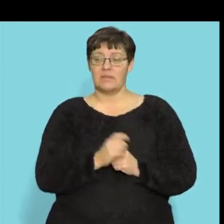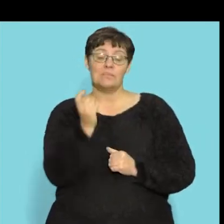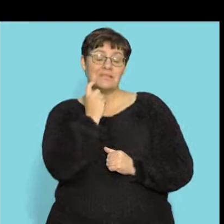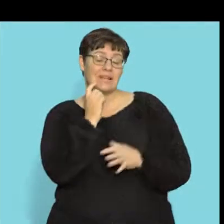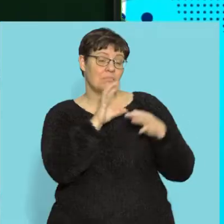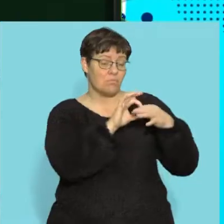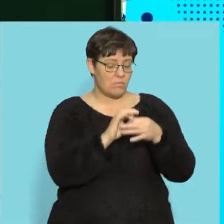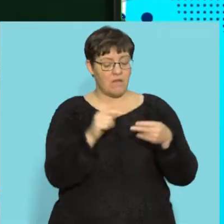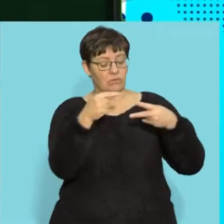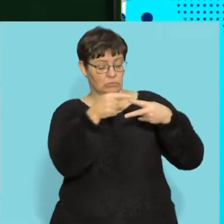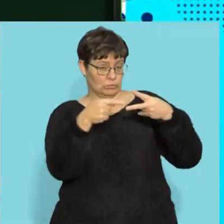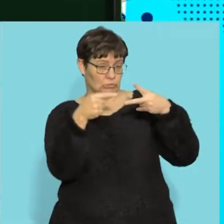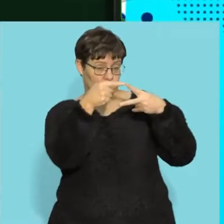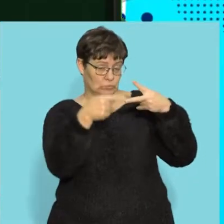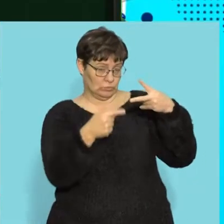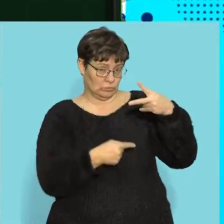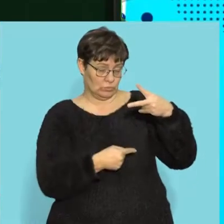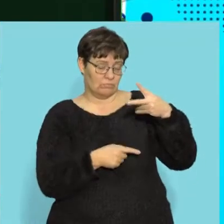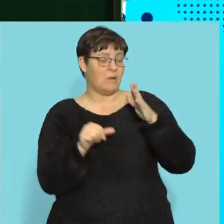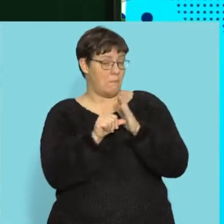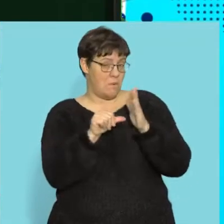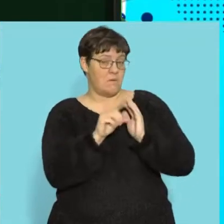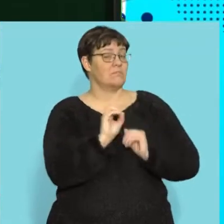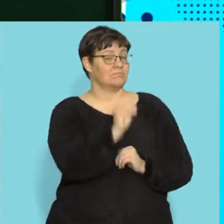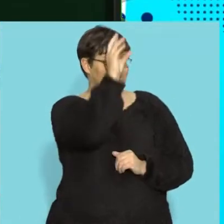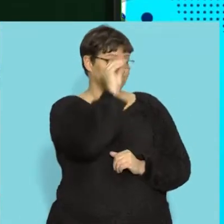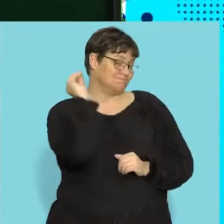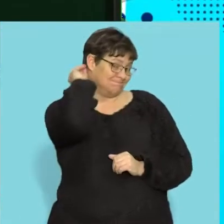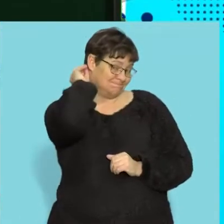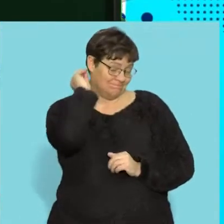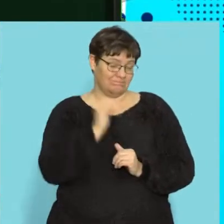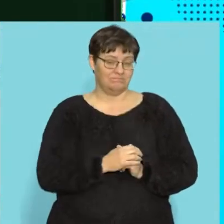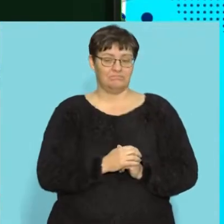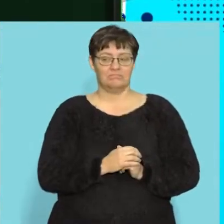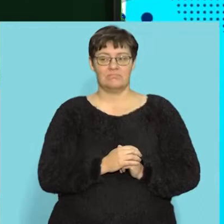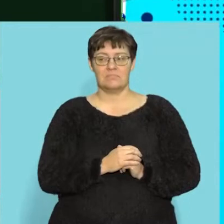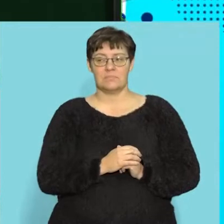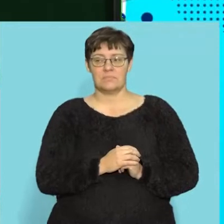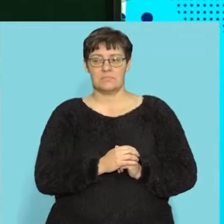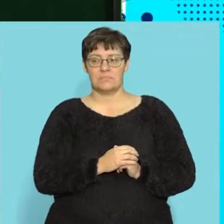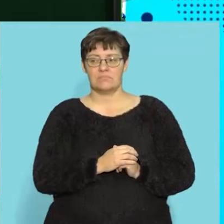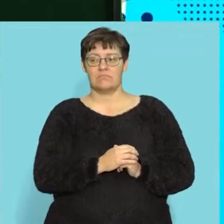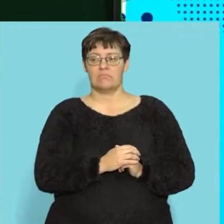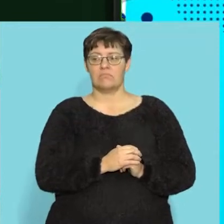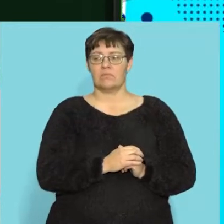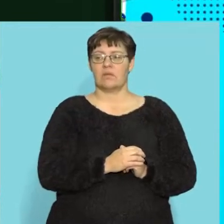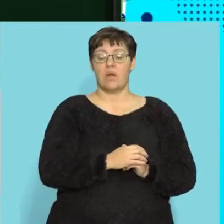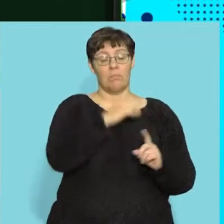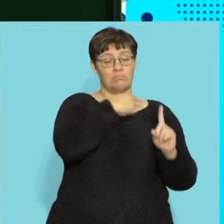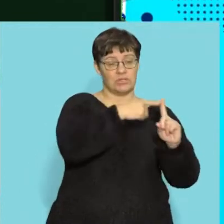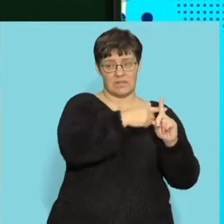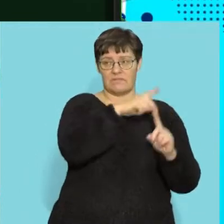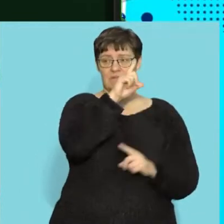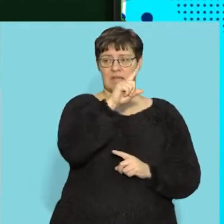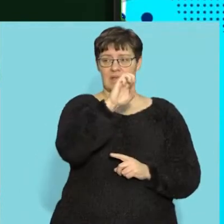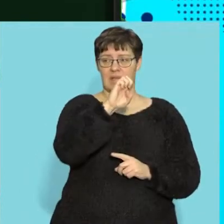important things that we need to remember in as far as a metallic bond, the positive kernels as well as the sea of